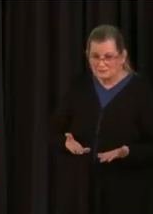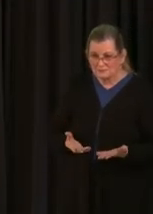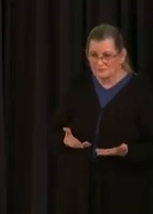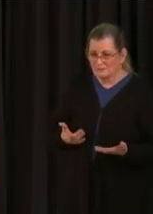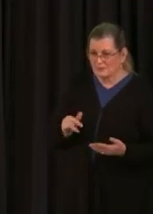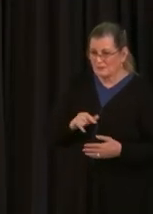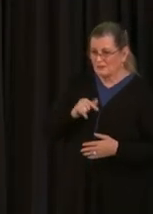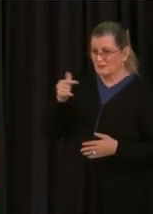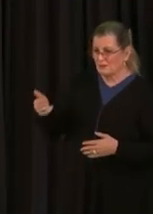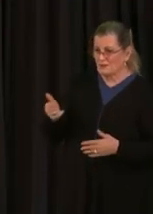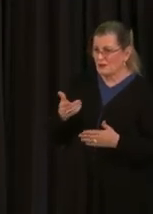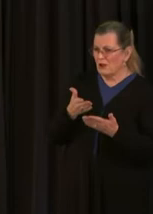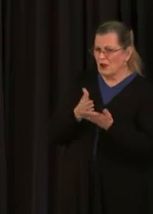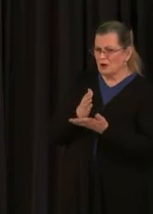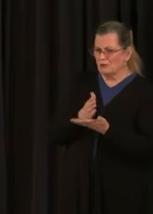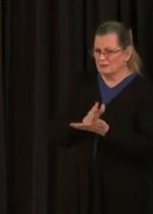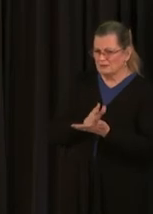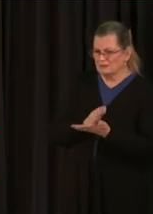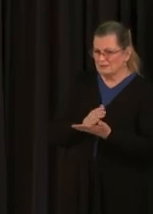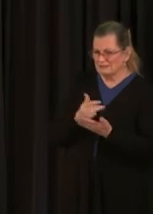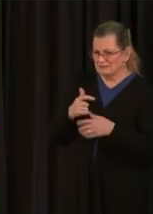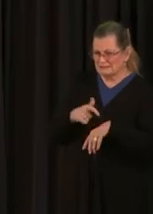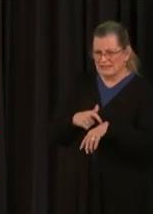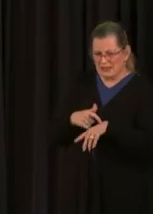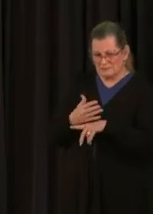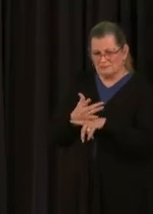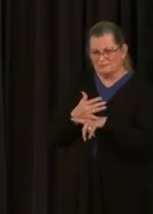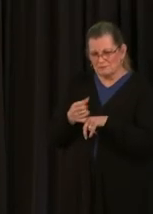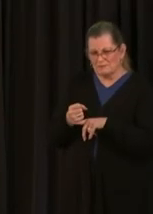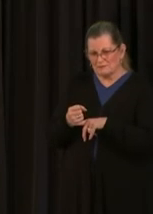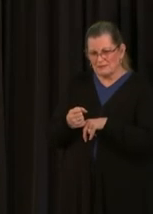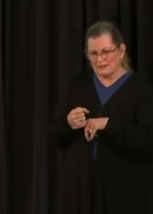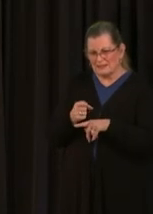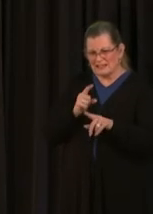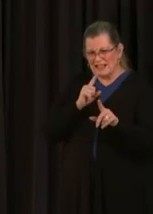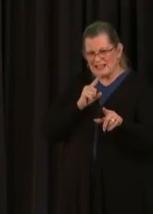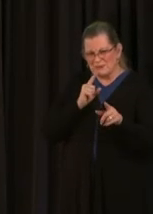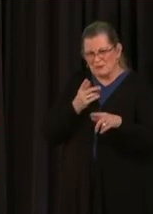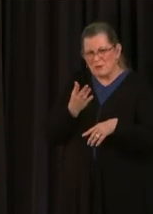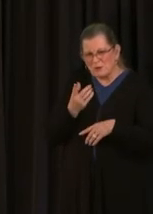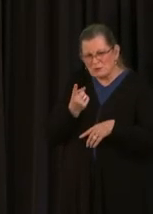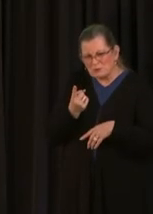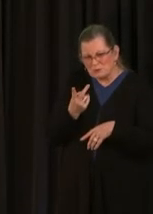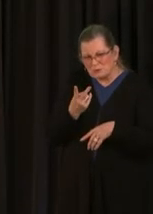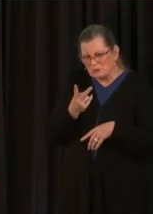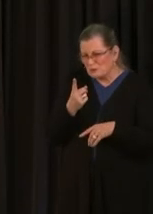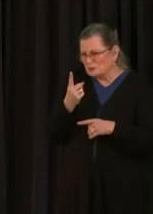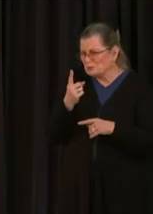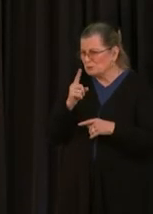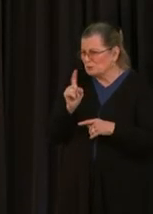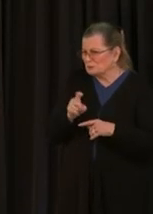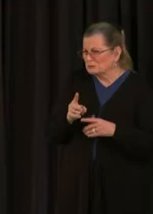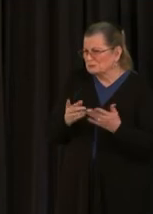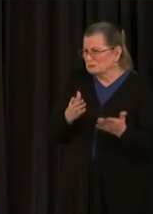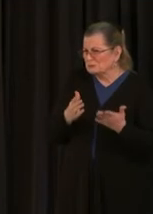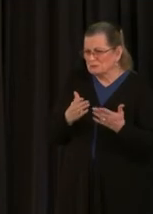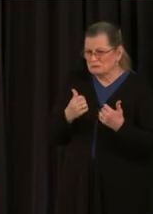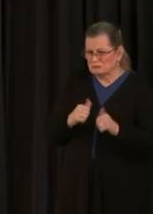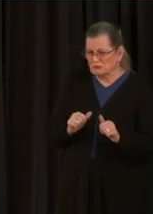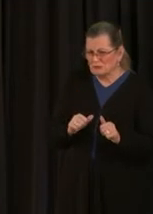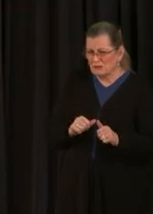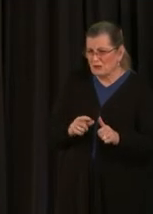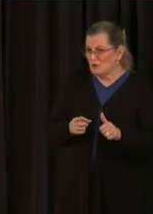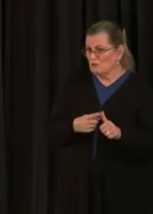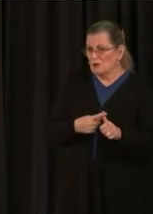and the Metropolitan Police Department. You know, every day we participate in a conference call, which provides, real-time information and intelligence. So